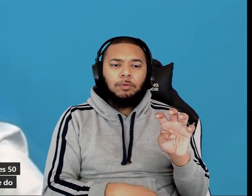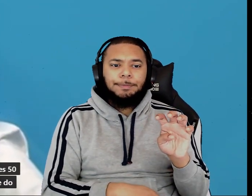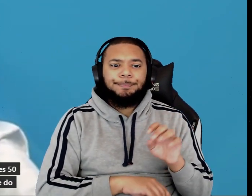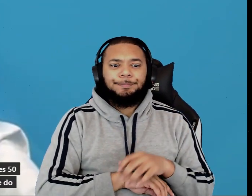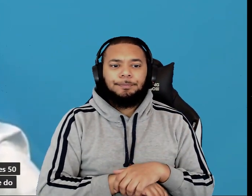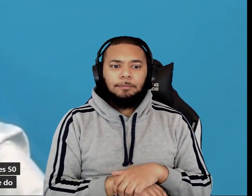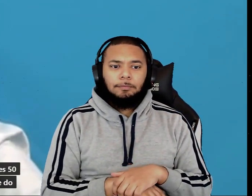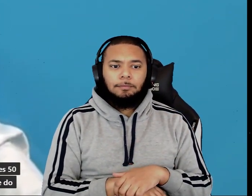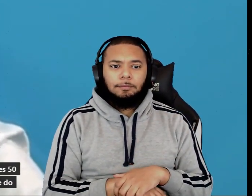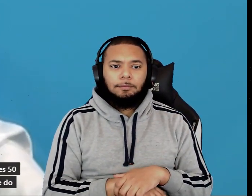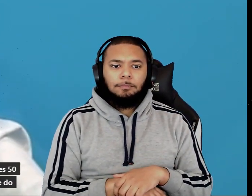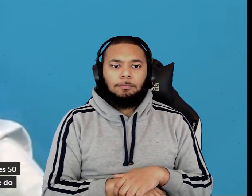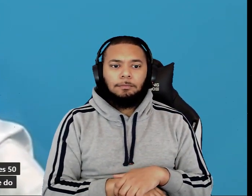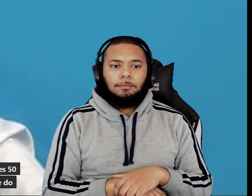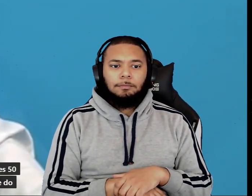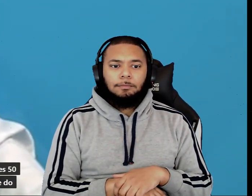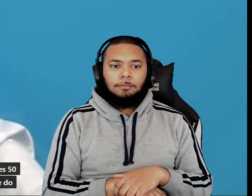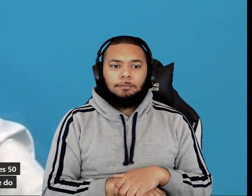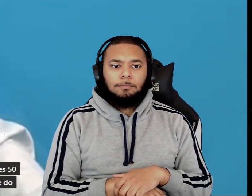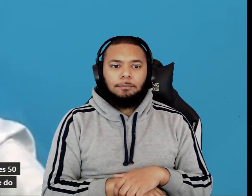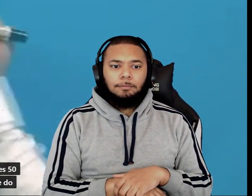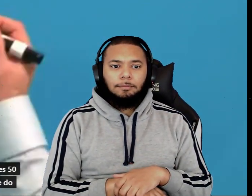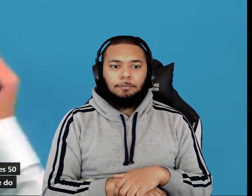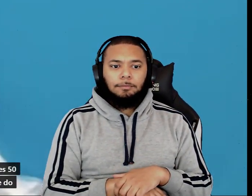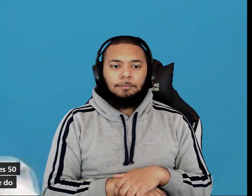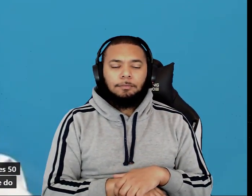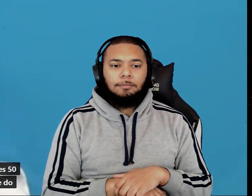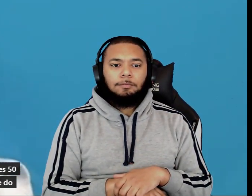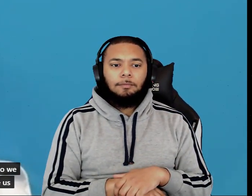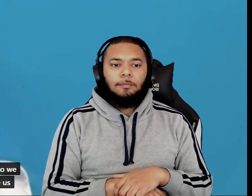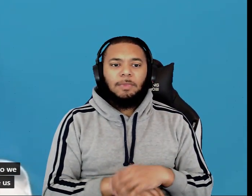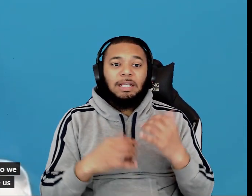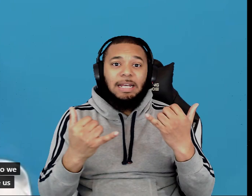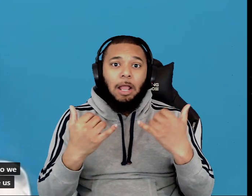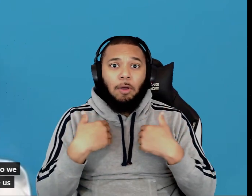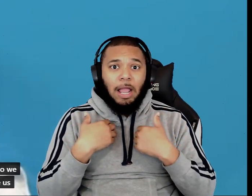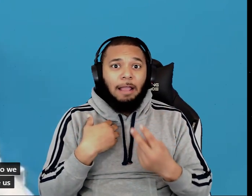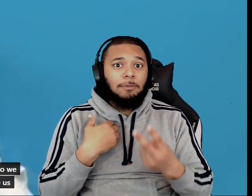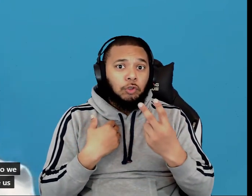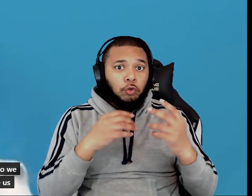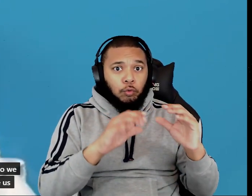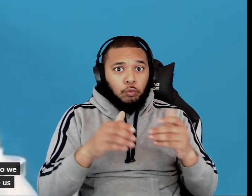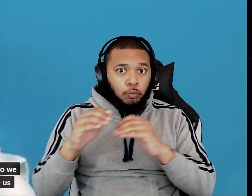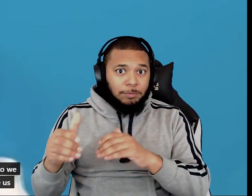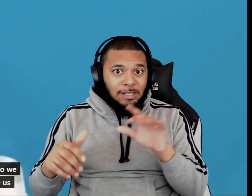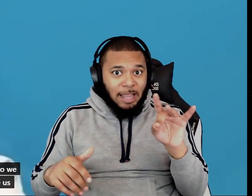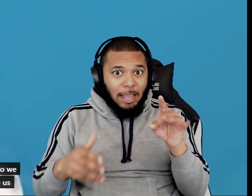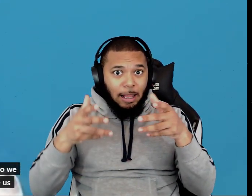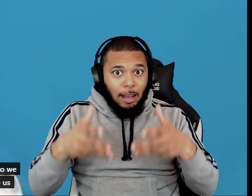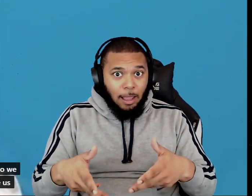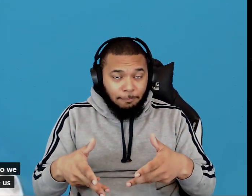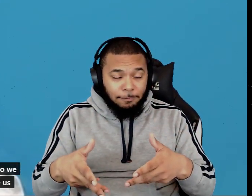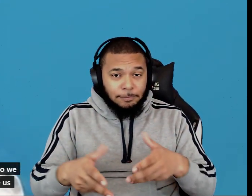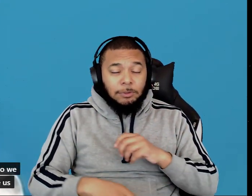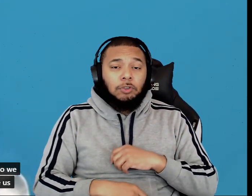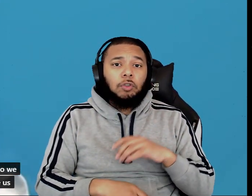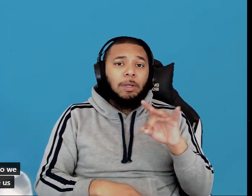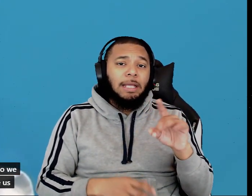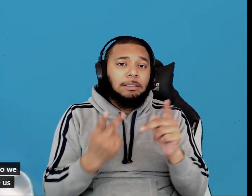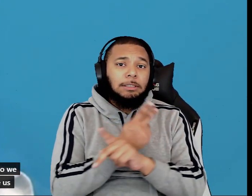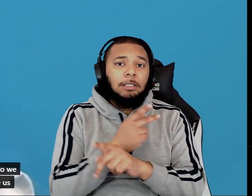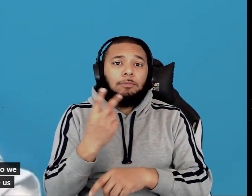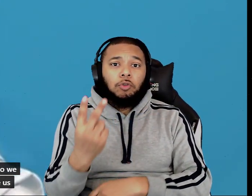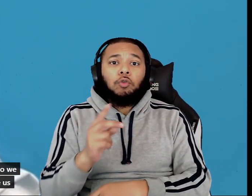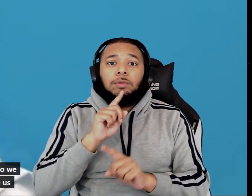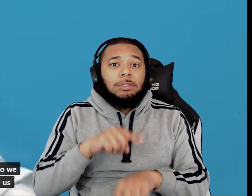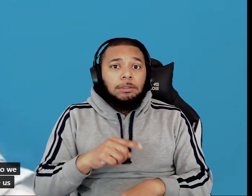8 times 50 would give us 400. And then we do, well, we're missing 2 groups. So we do 8 times 2,